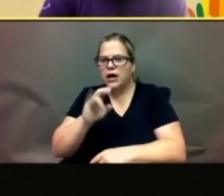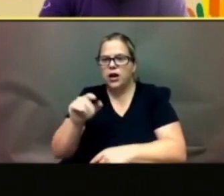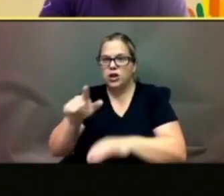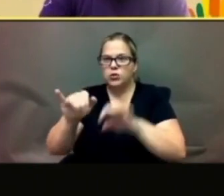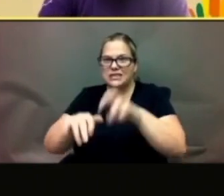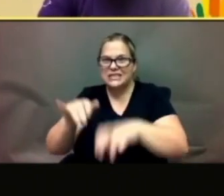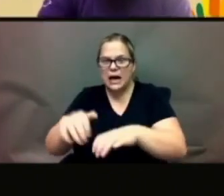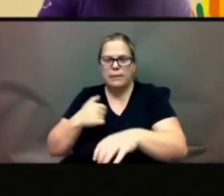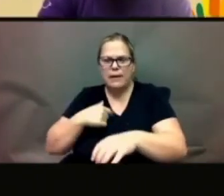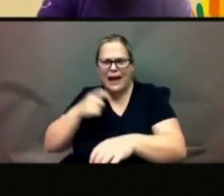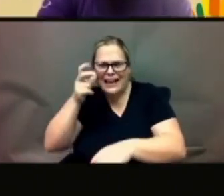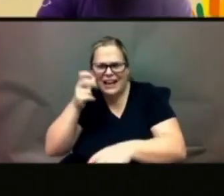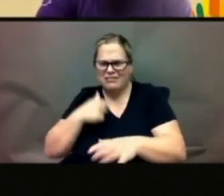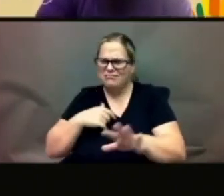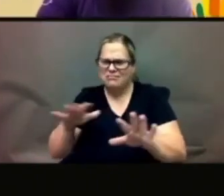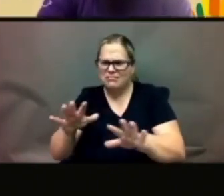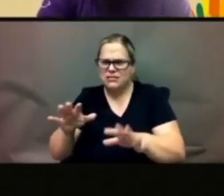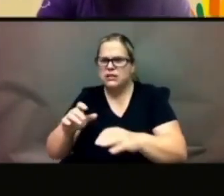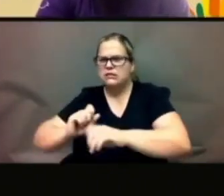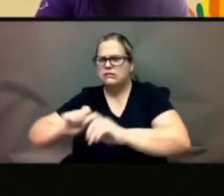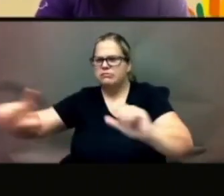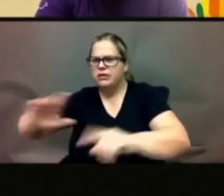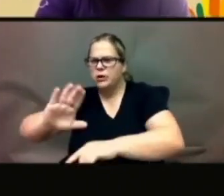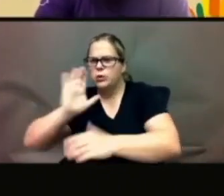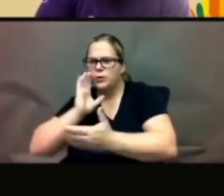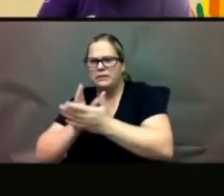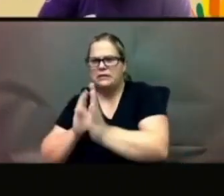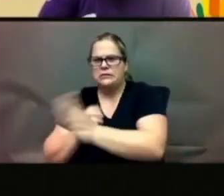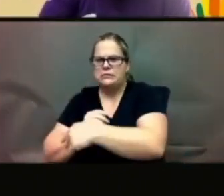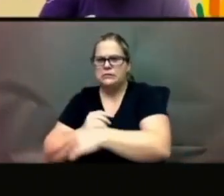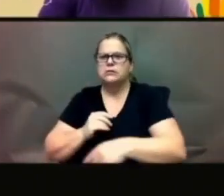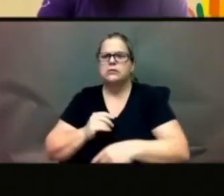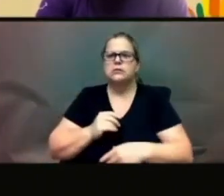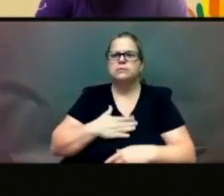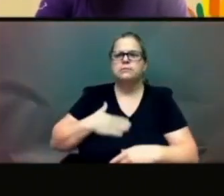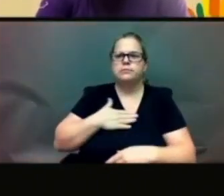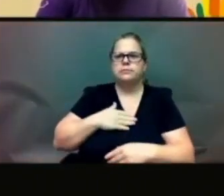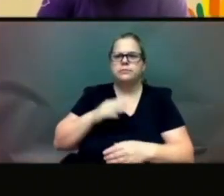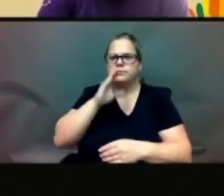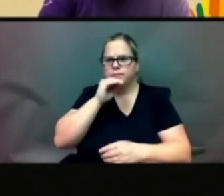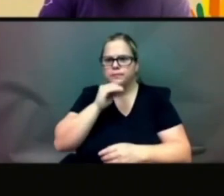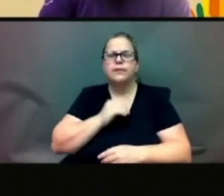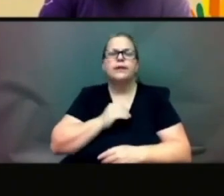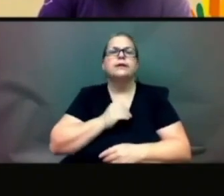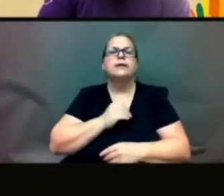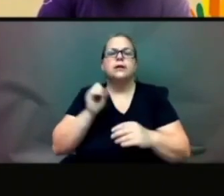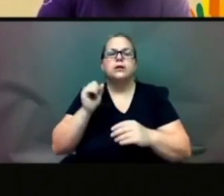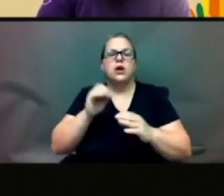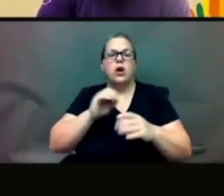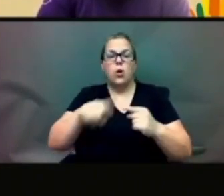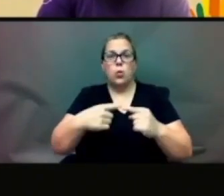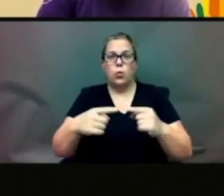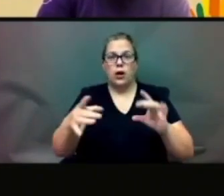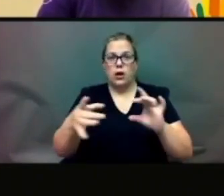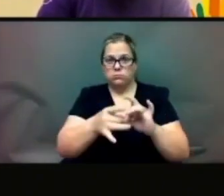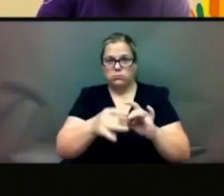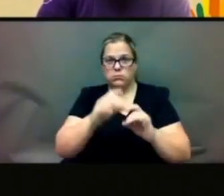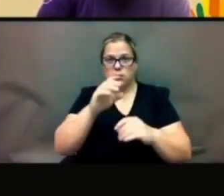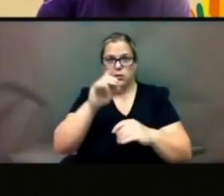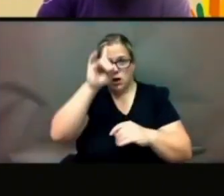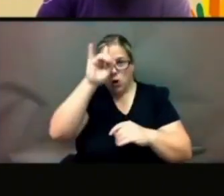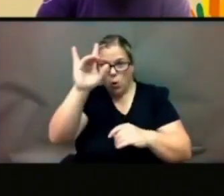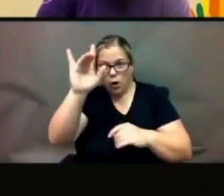is coming through and it's bringing your picture up. So when you have the quarters connected, right now they're separate. There's